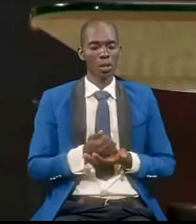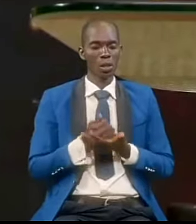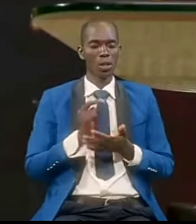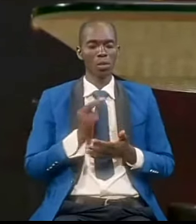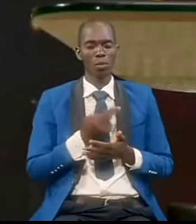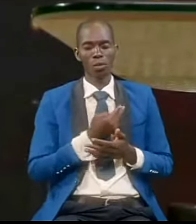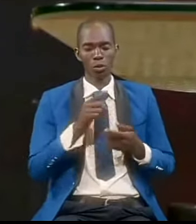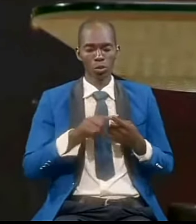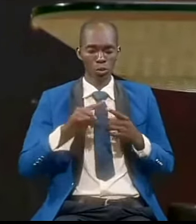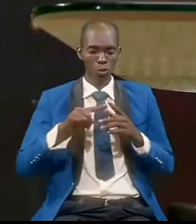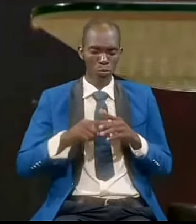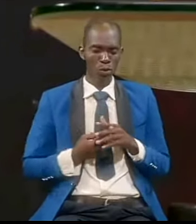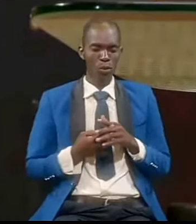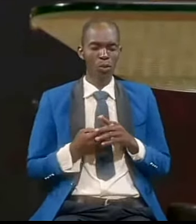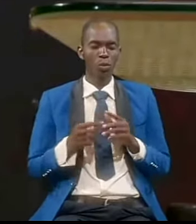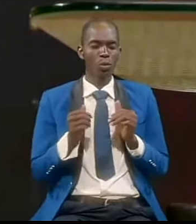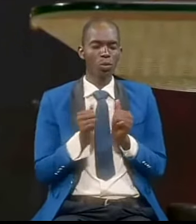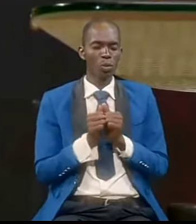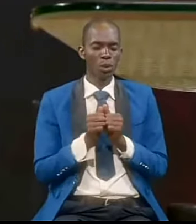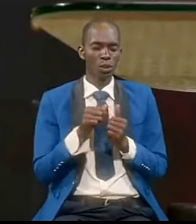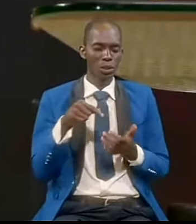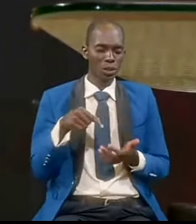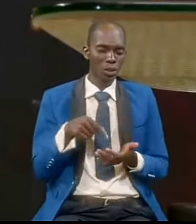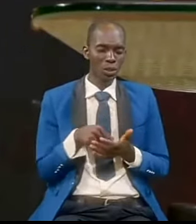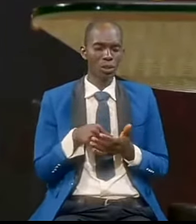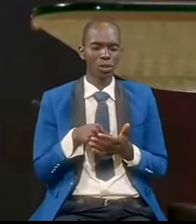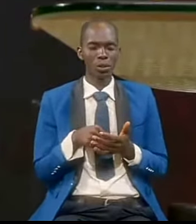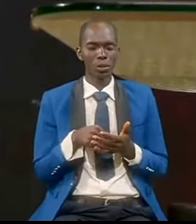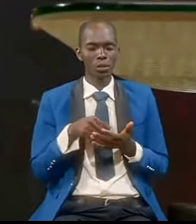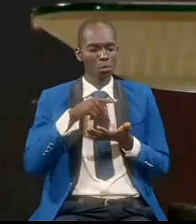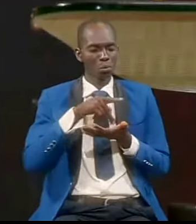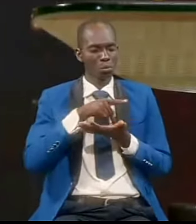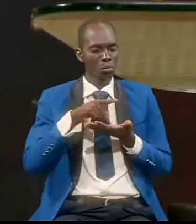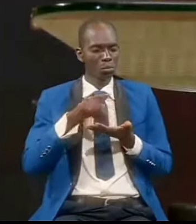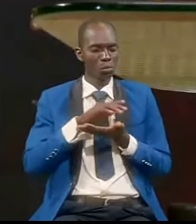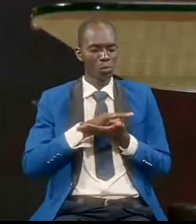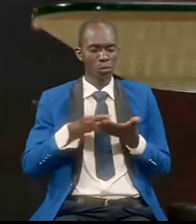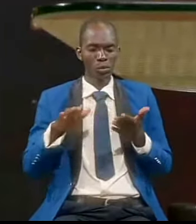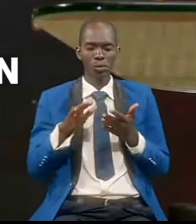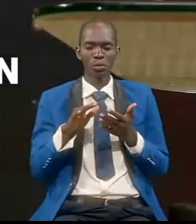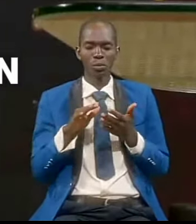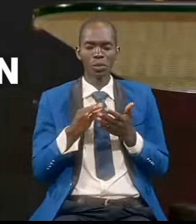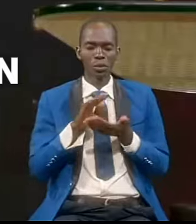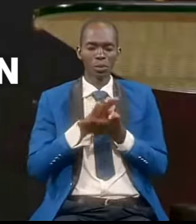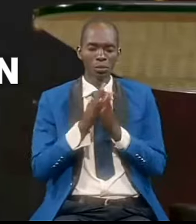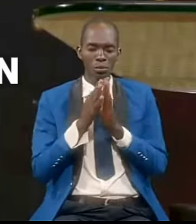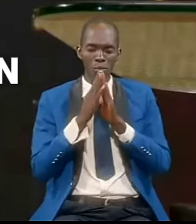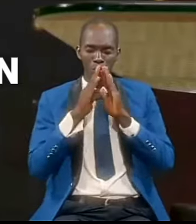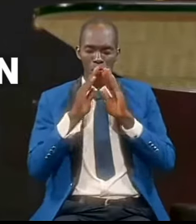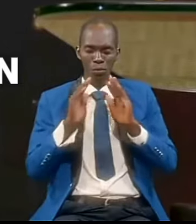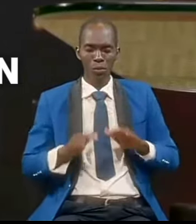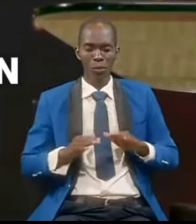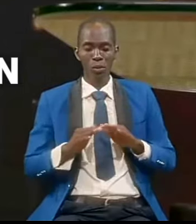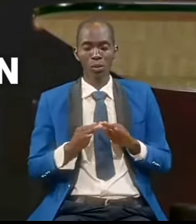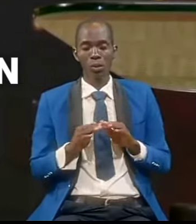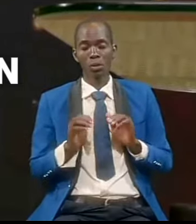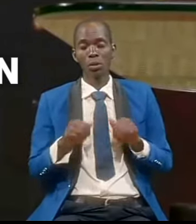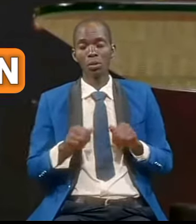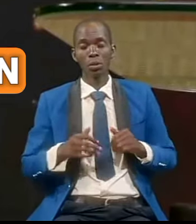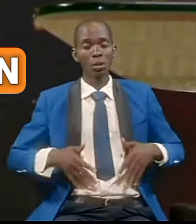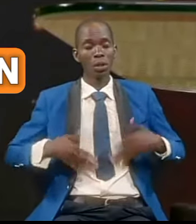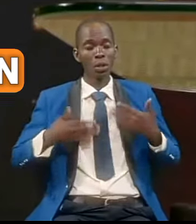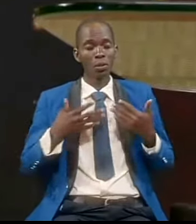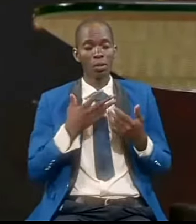begin with this pure, peaceable life and wisdom from this